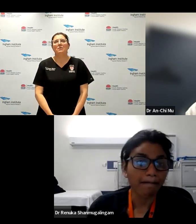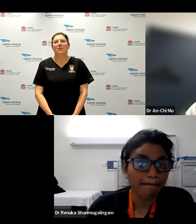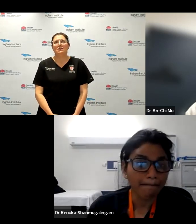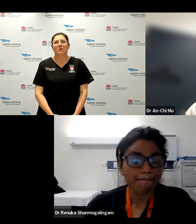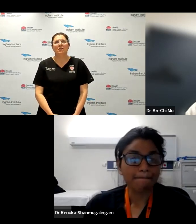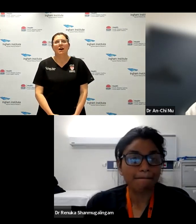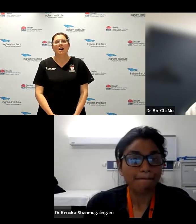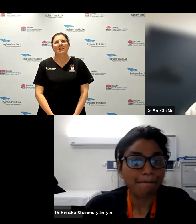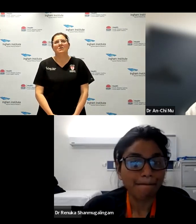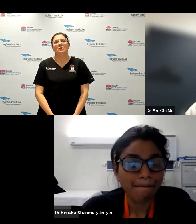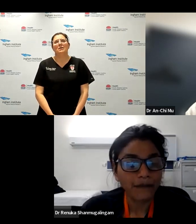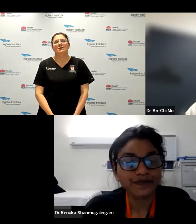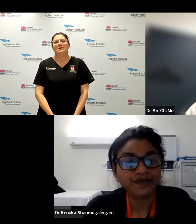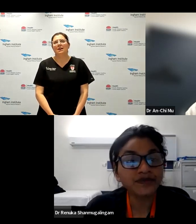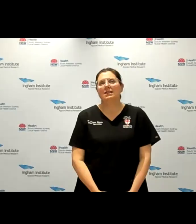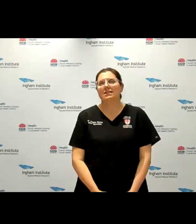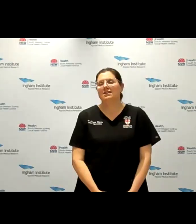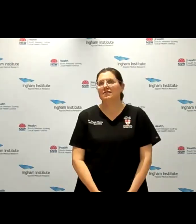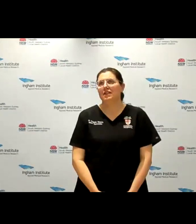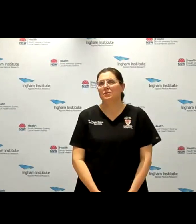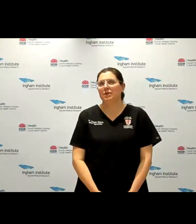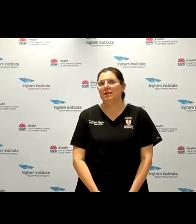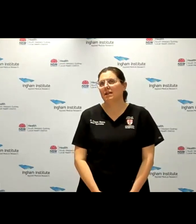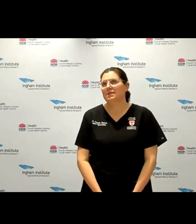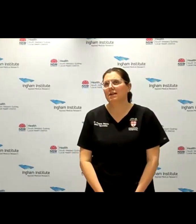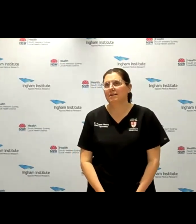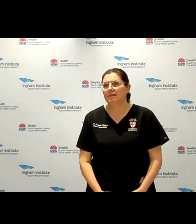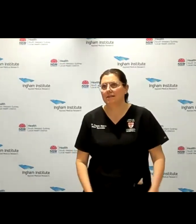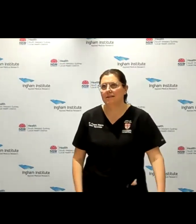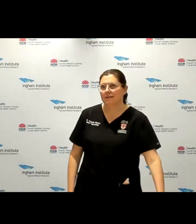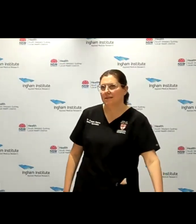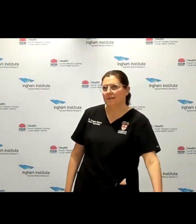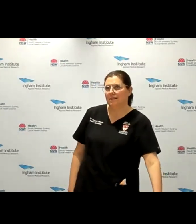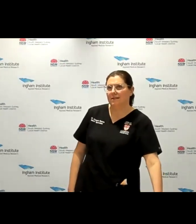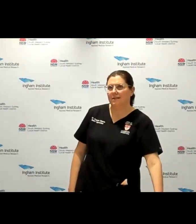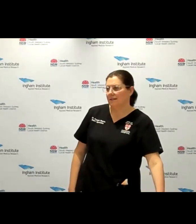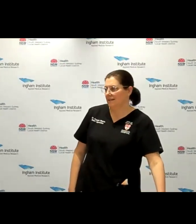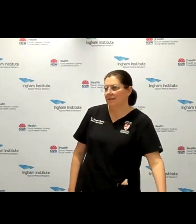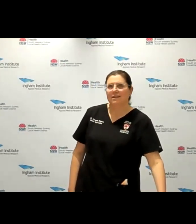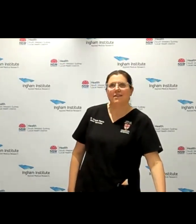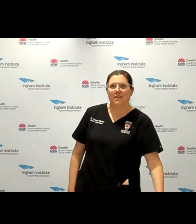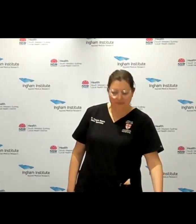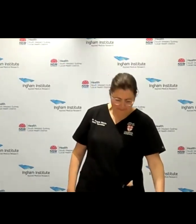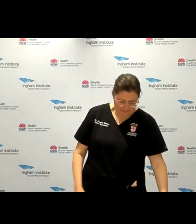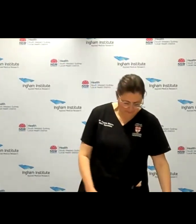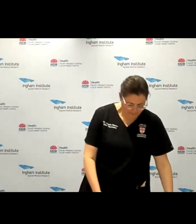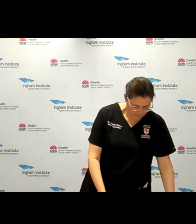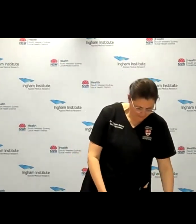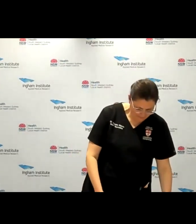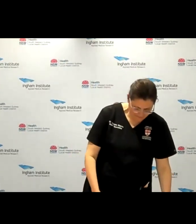might already be on aspirin, are these women less likely to develop preeclampsia? Yeah, thank you for that